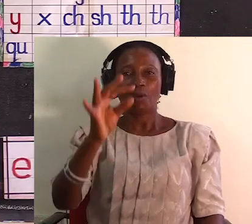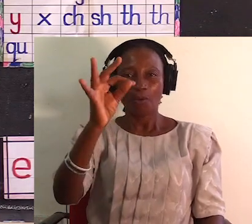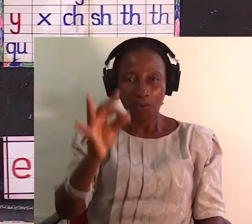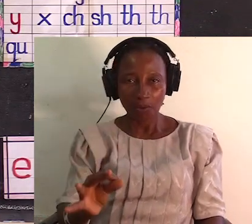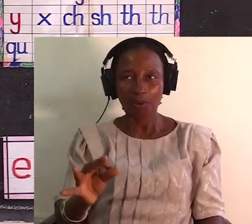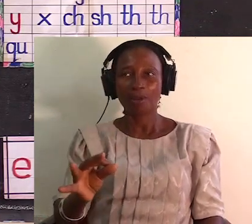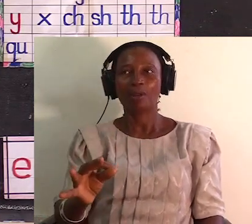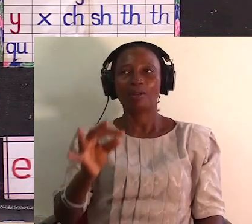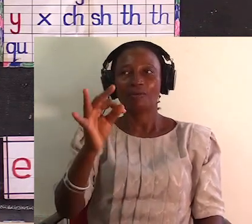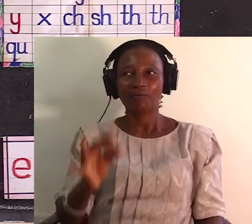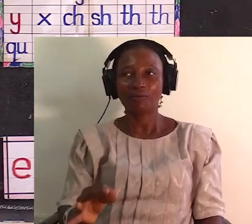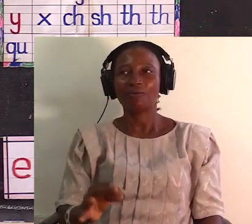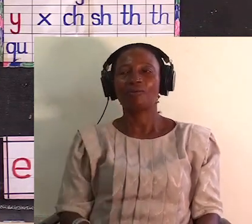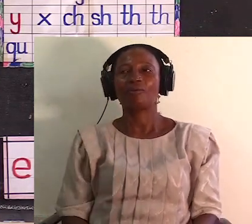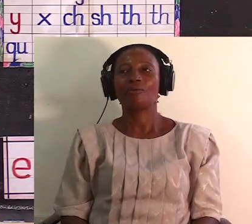out.